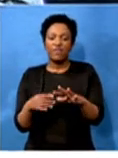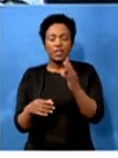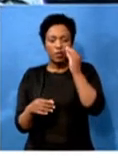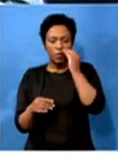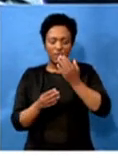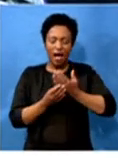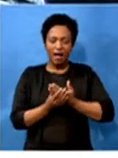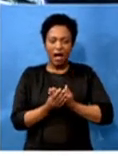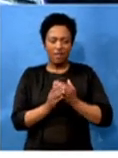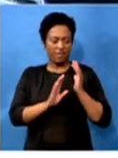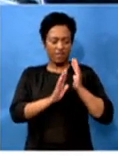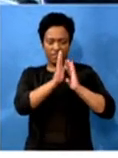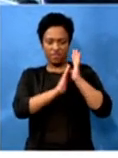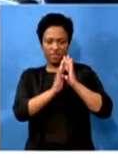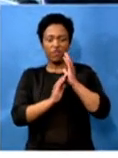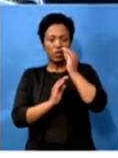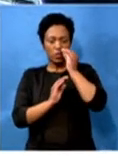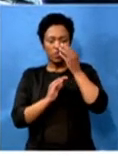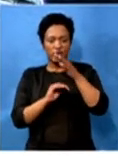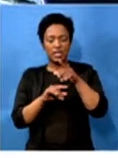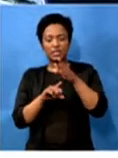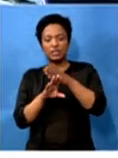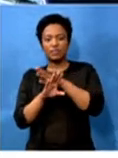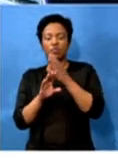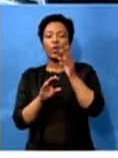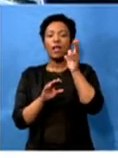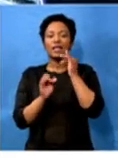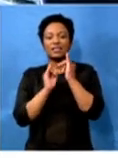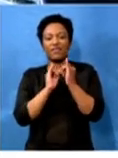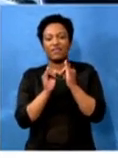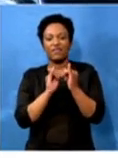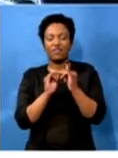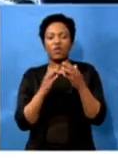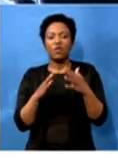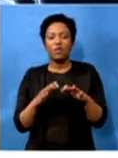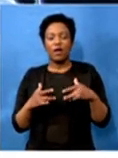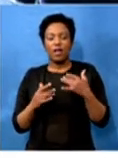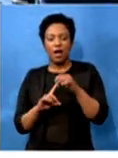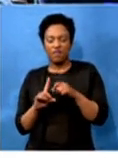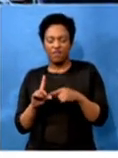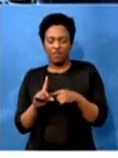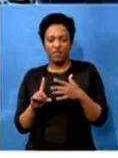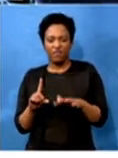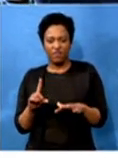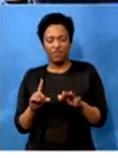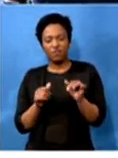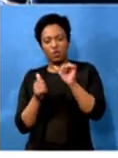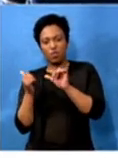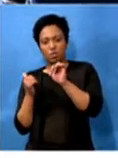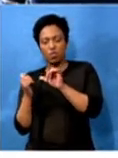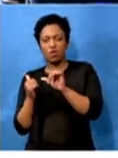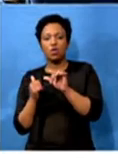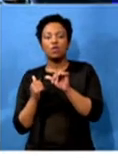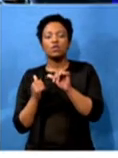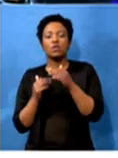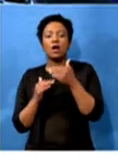They must be treasured, because I was listening to an interview that he had done, again reminiscing on his life and times, and going back to the morning